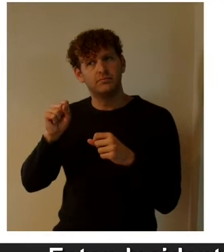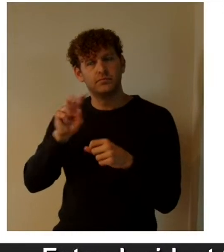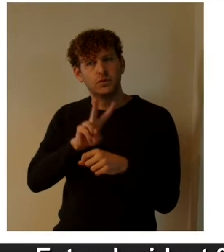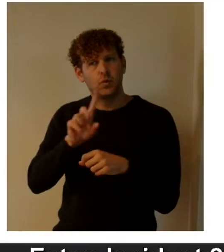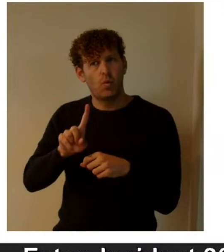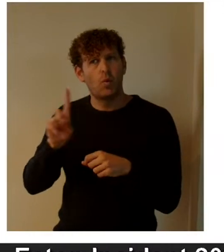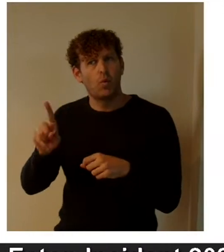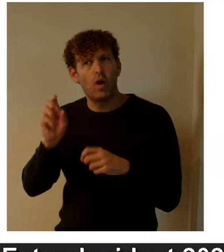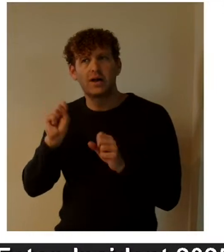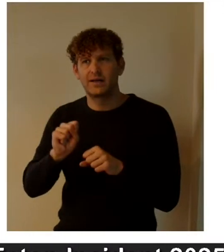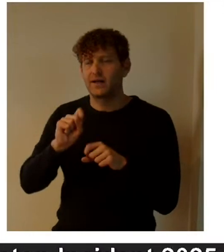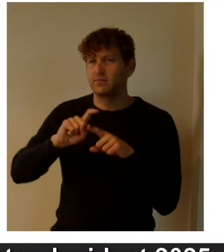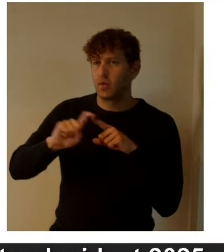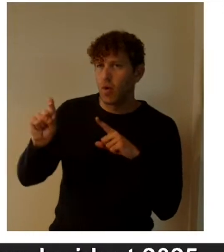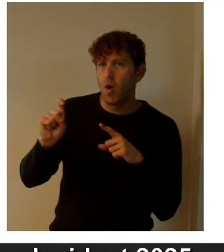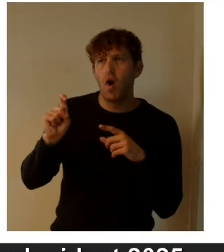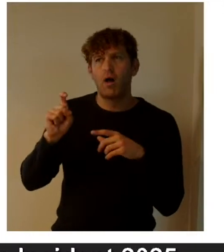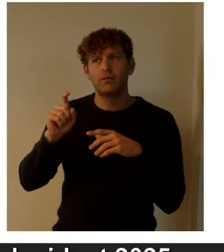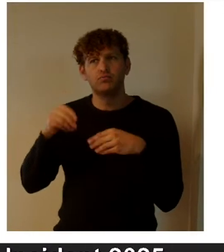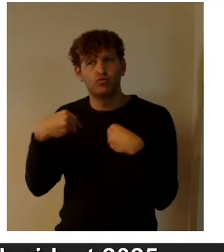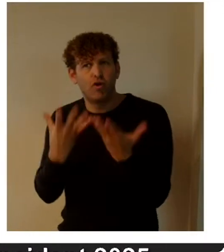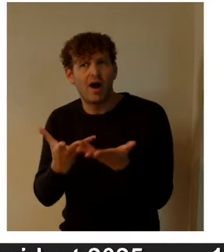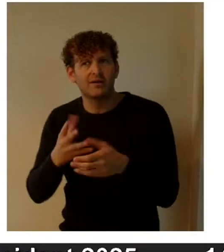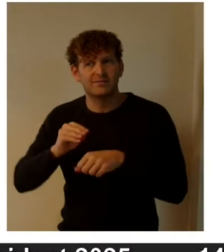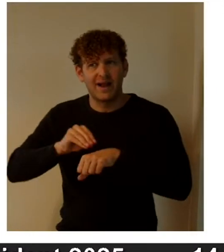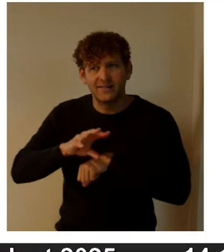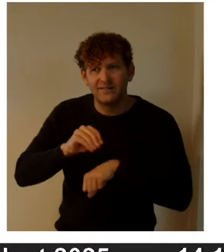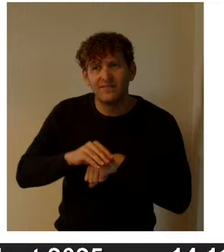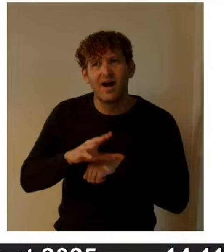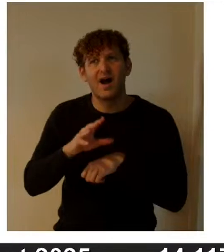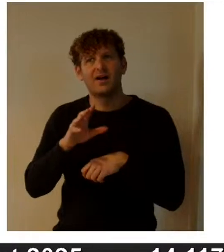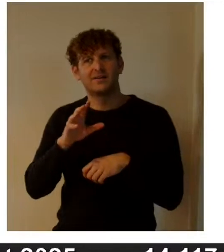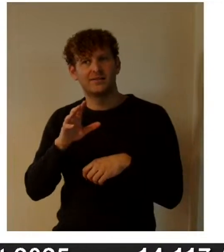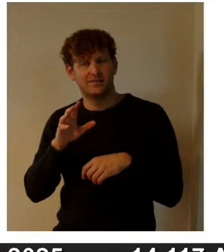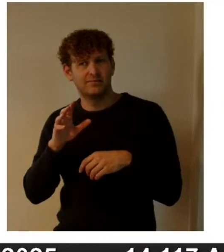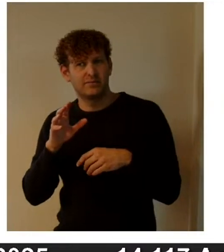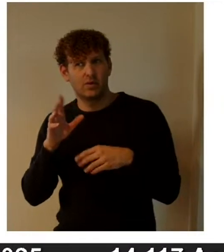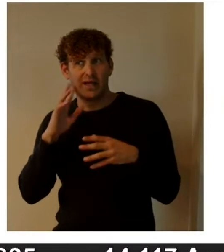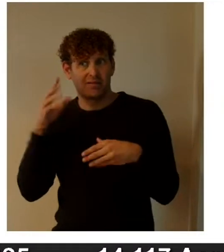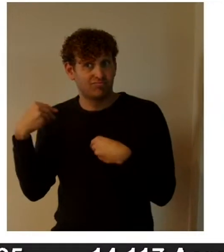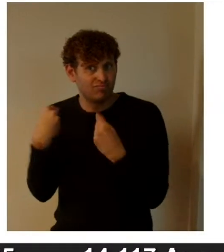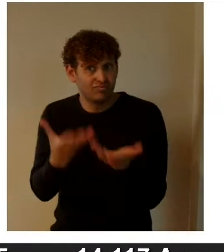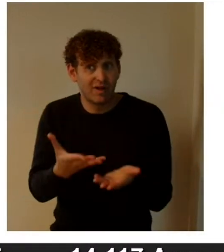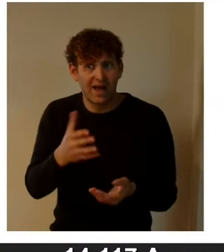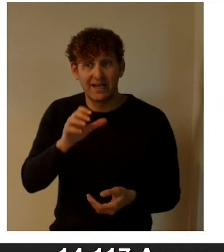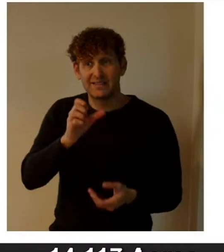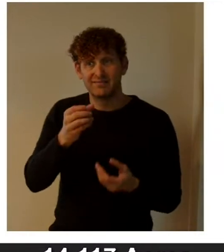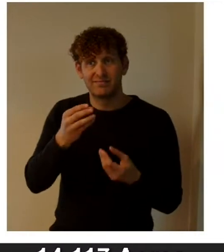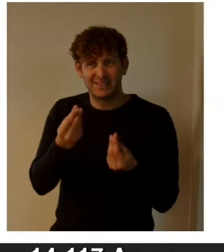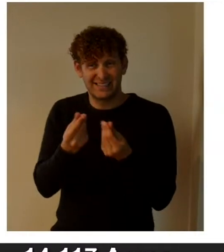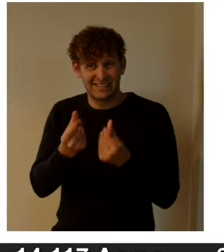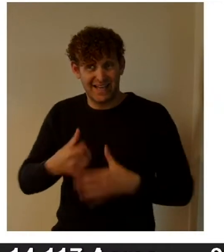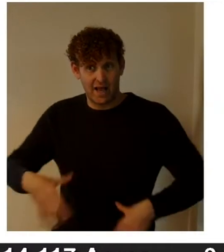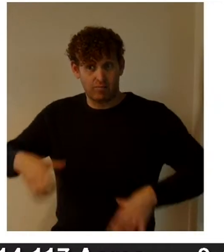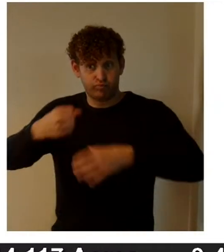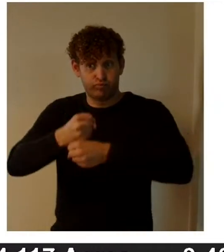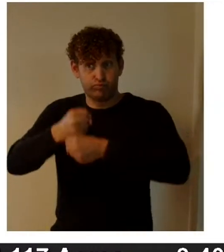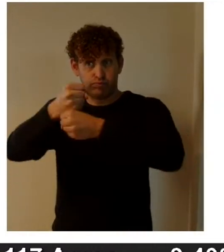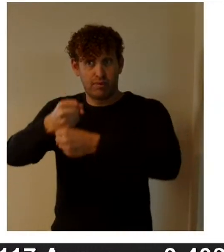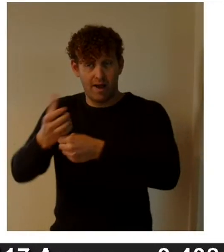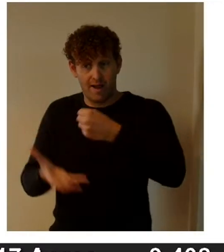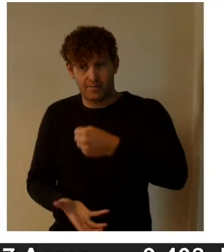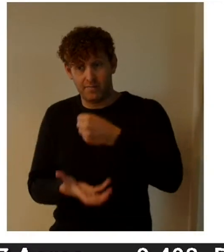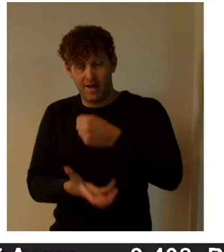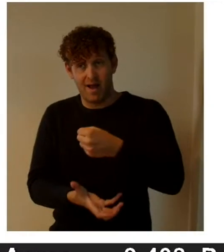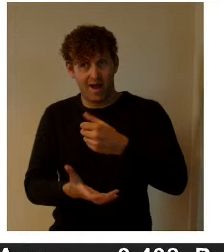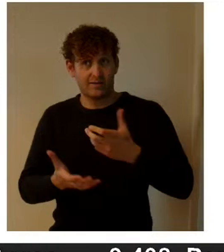on sandbagging, or might even tell you that it's so hazardous you may want to go if it's going to when and if it rains this year. And on that